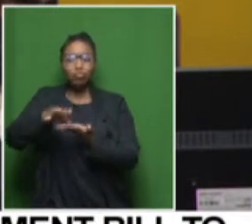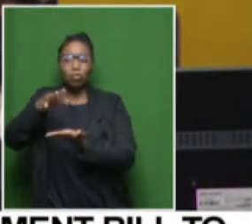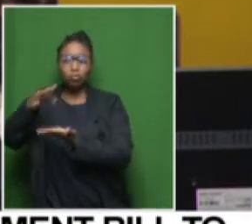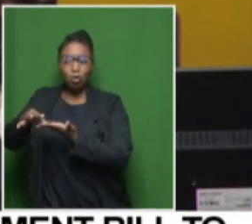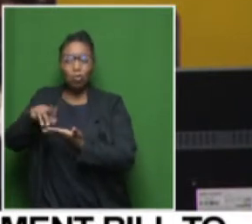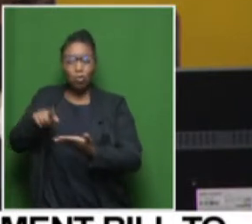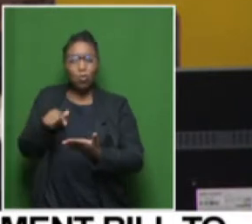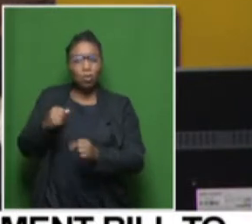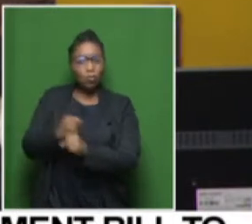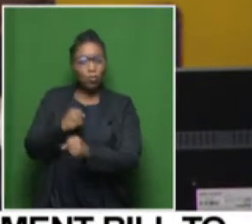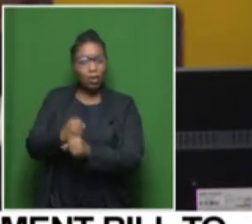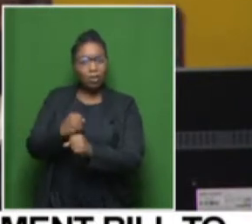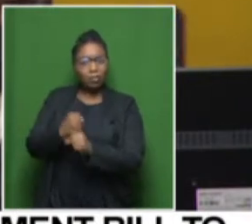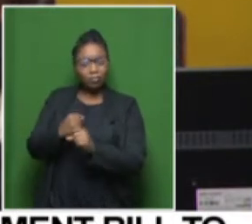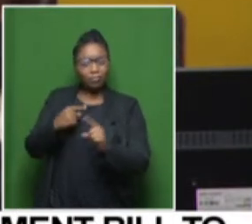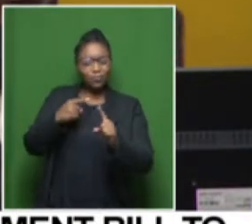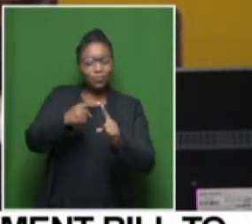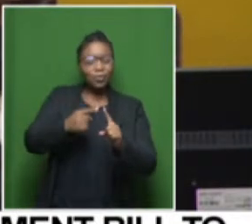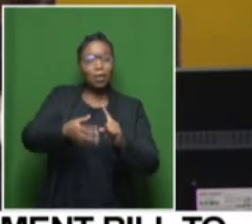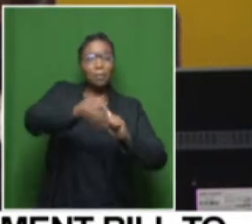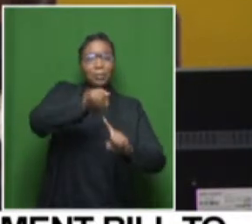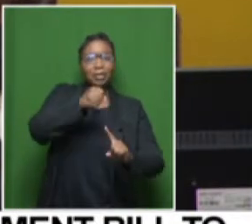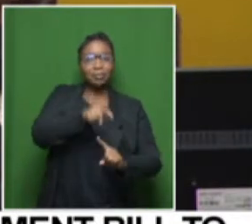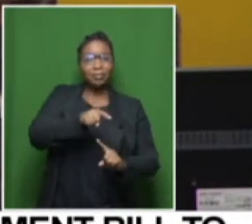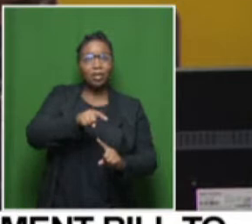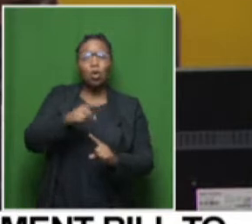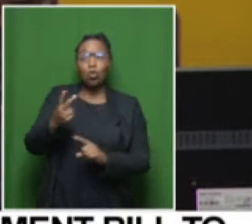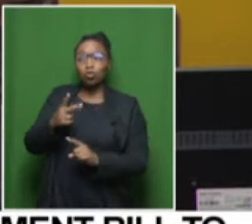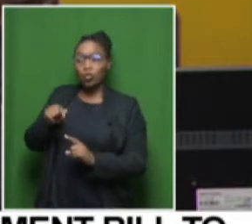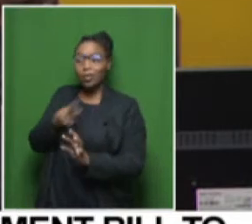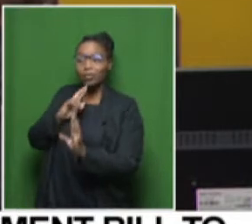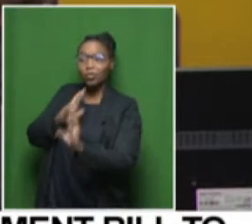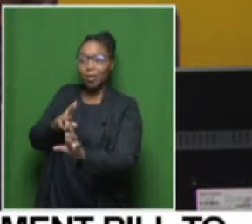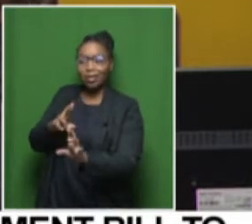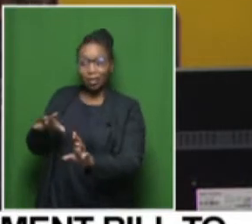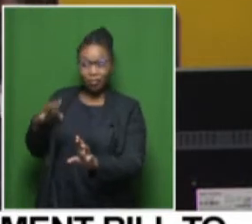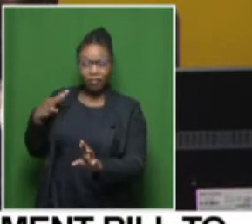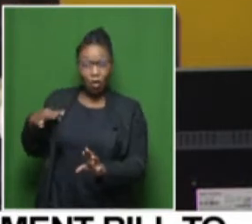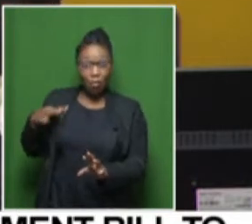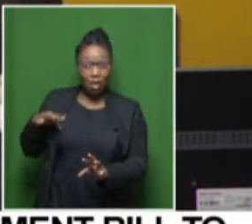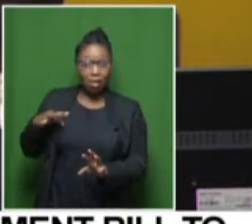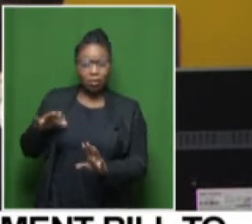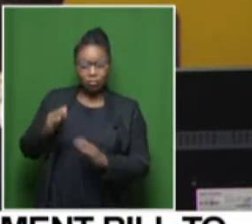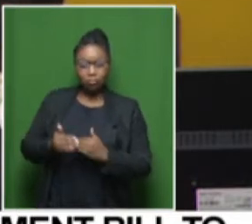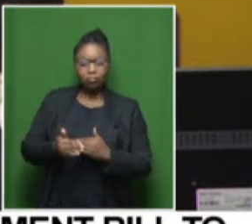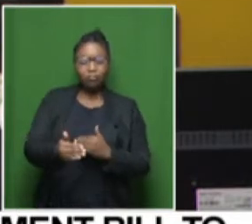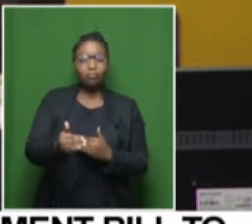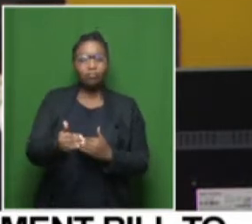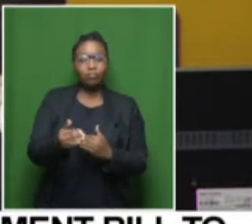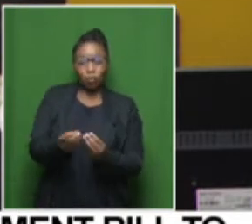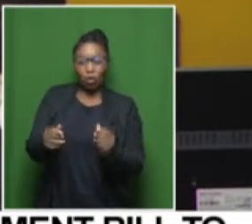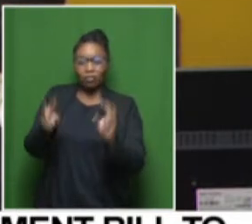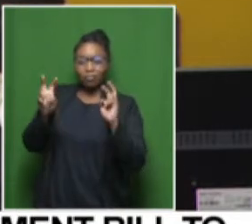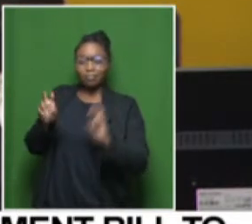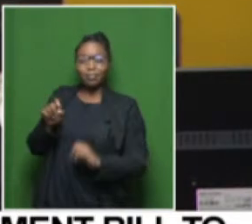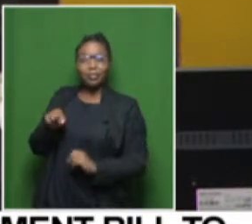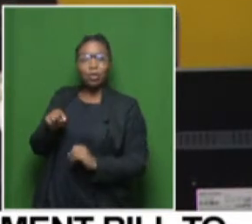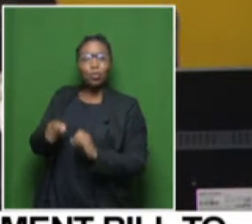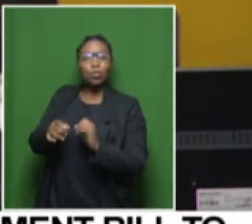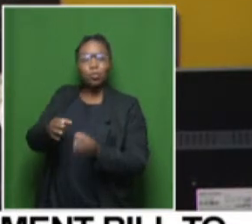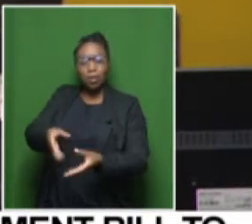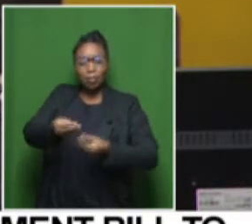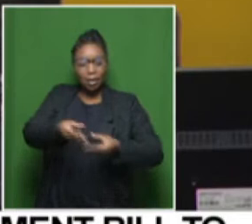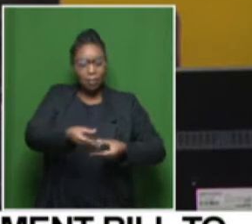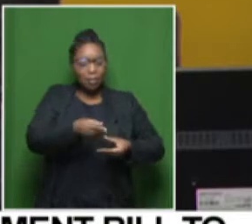responding formally to the Zondo Commission report. In the meantime, we must take bold steps to improve state capacity and reduce the scope